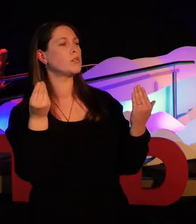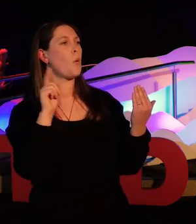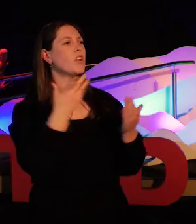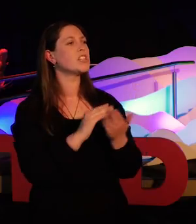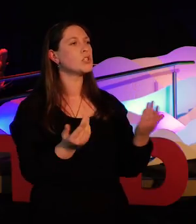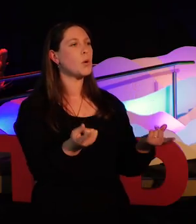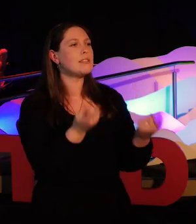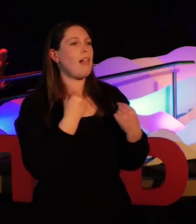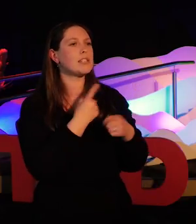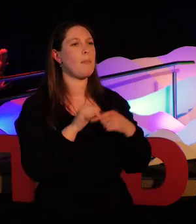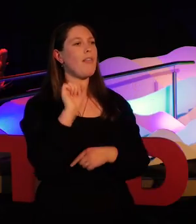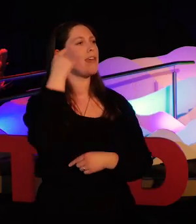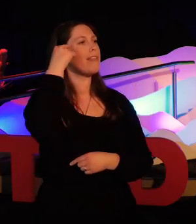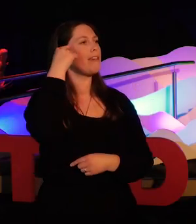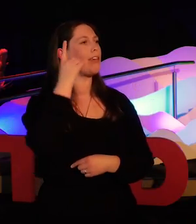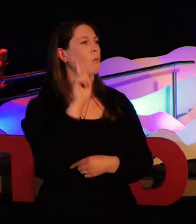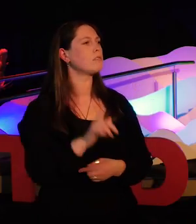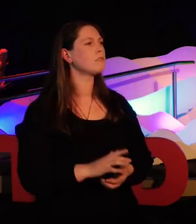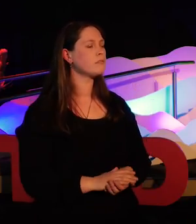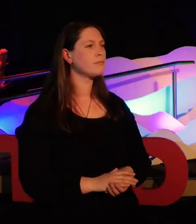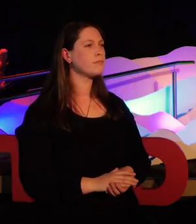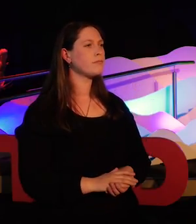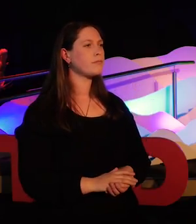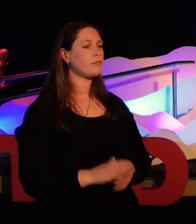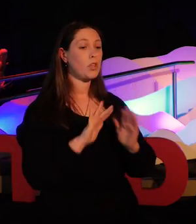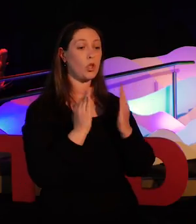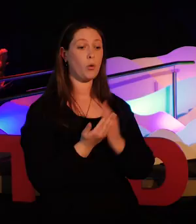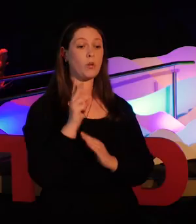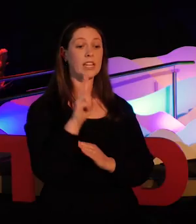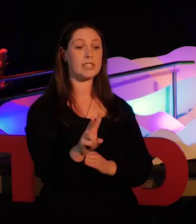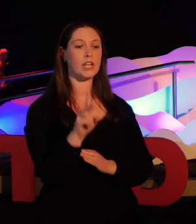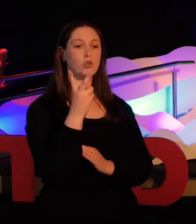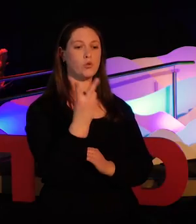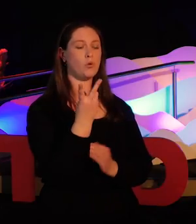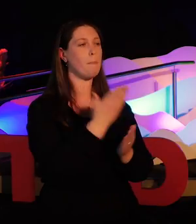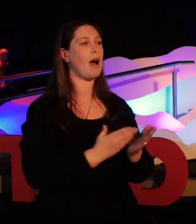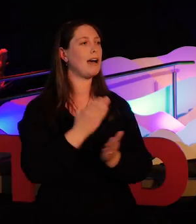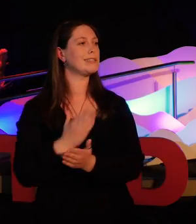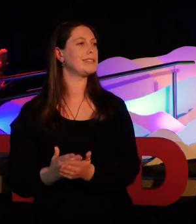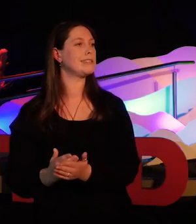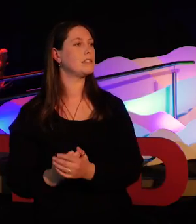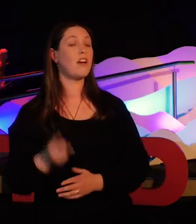about their thinking? And they see the world in two basic parts.